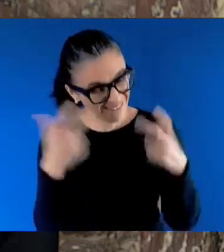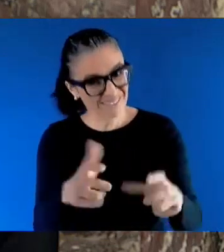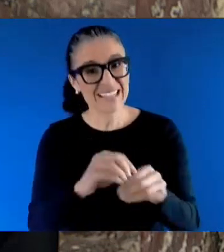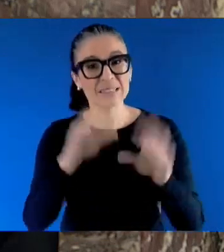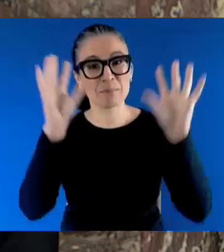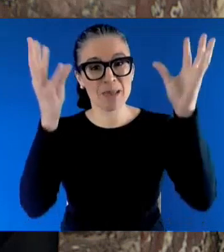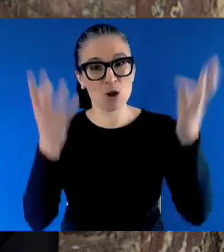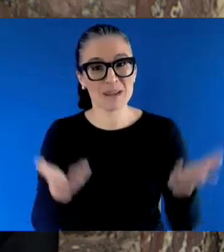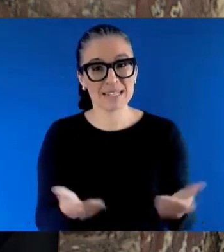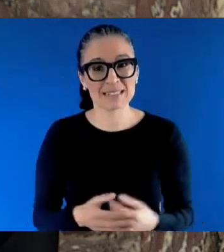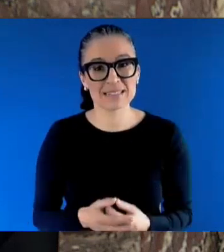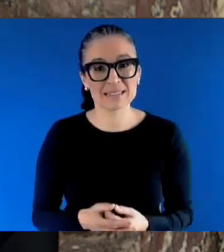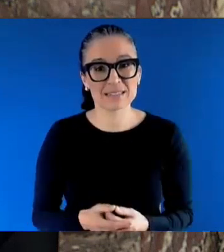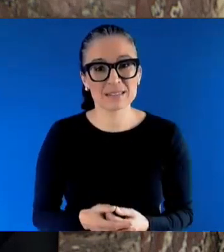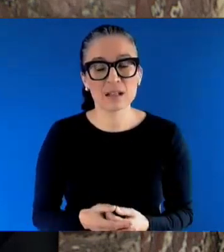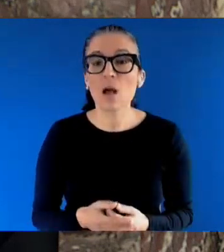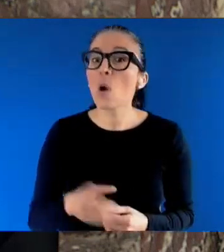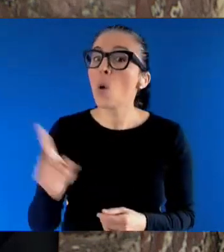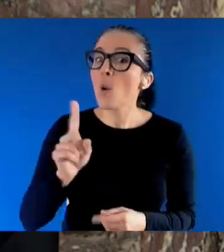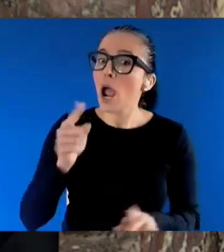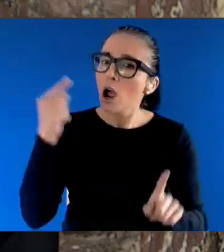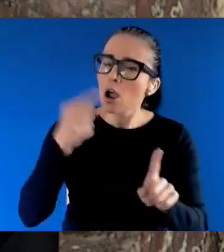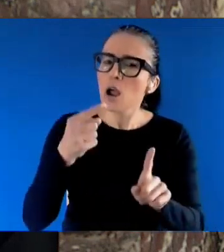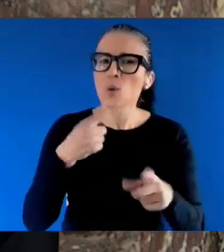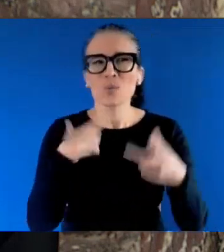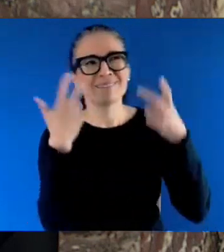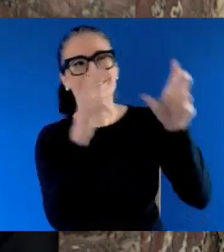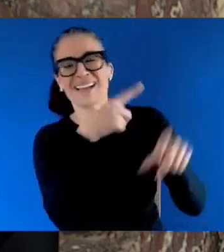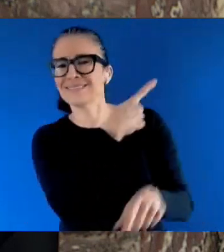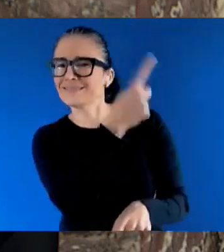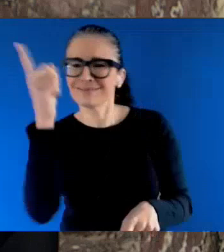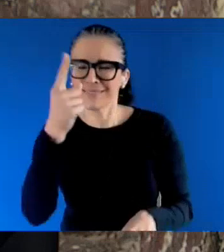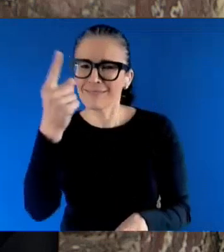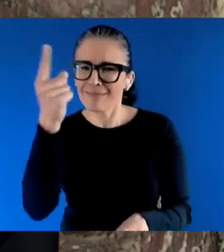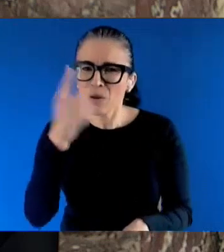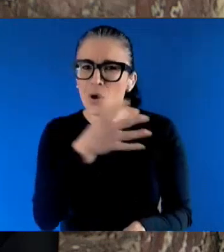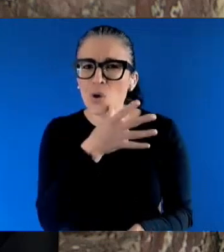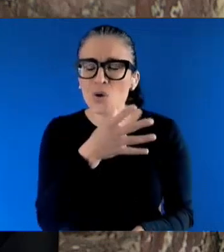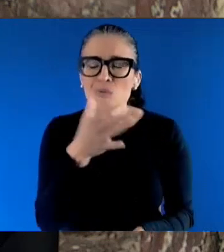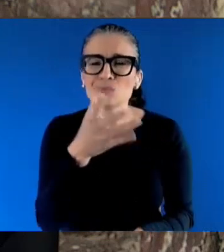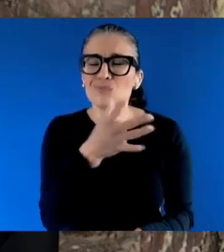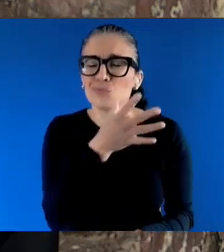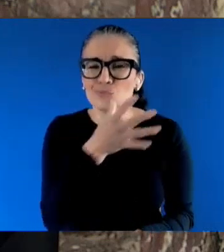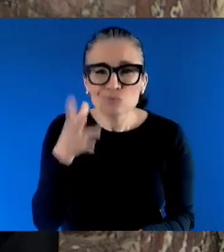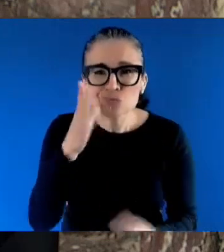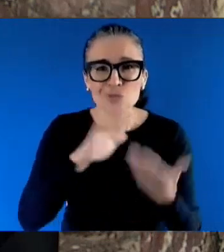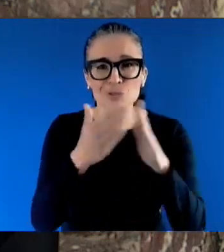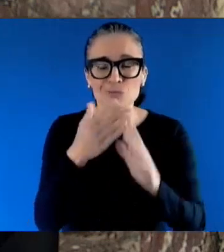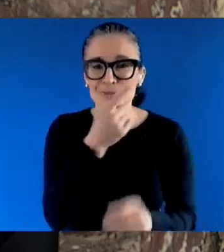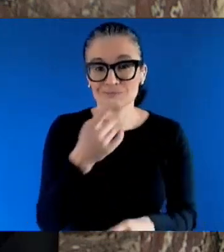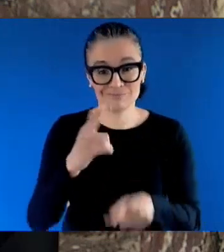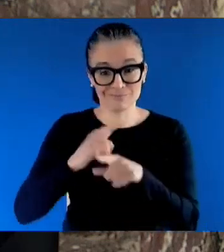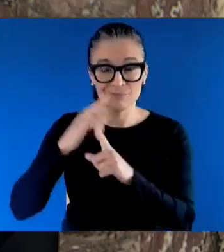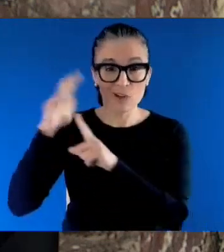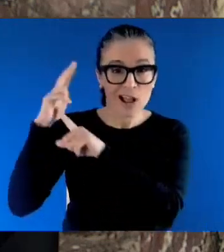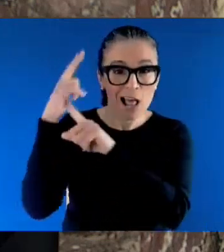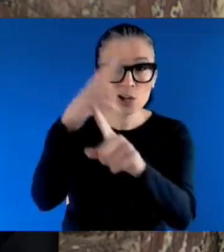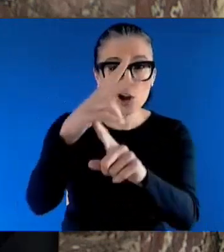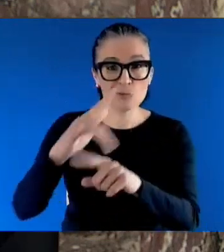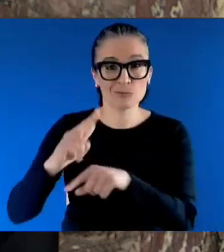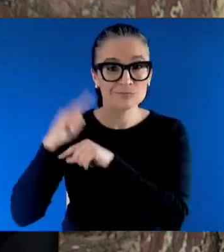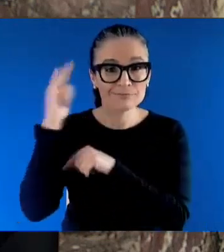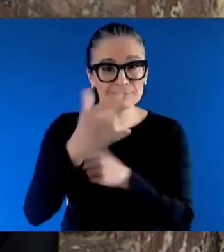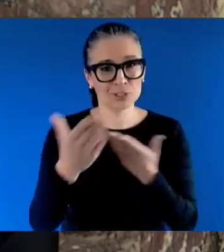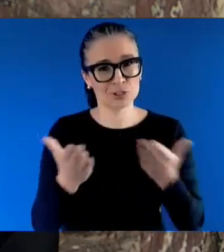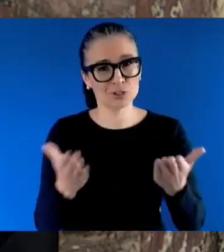We've added, Honourable Speaker, air ambulance services across BC. So when the member talks about ambulance services, unfortunately,